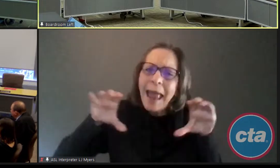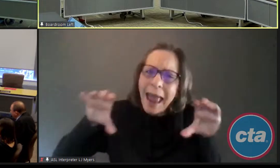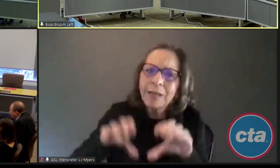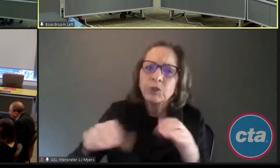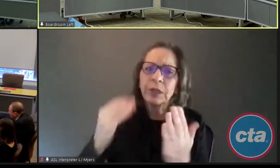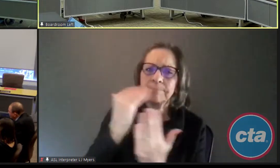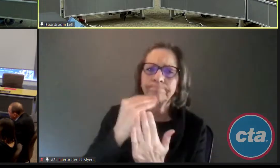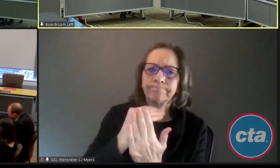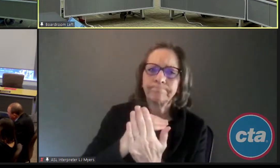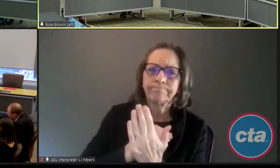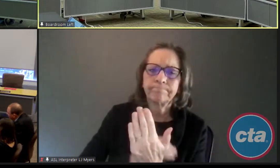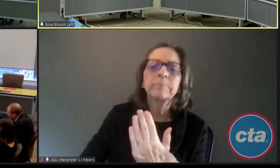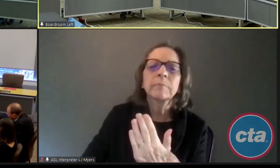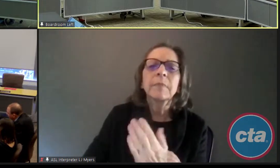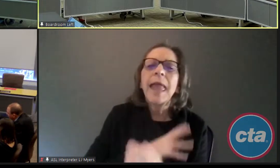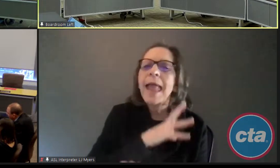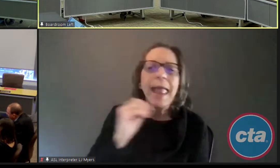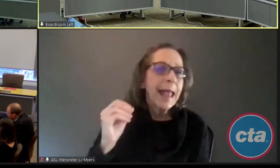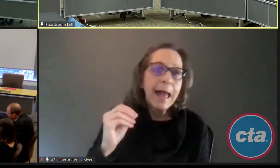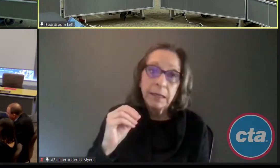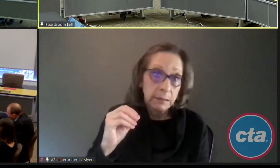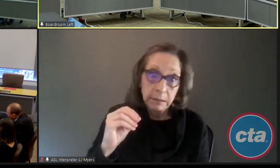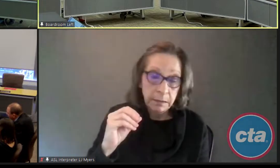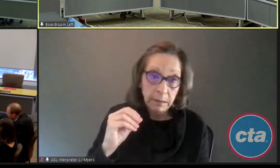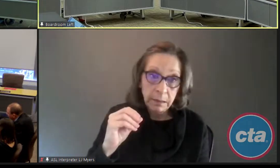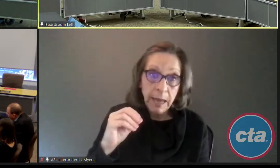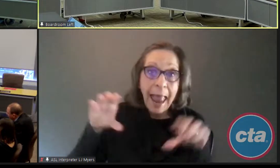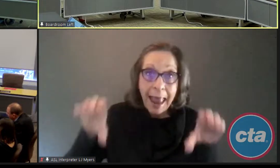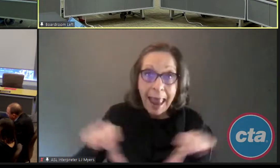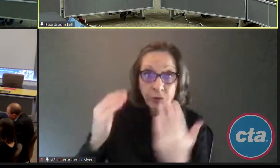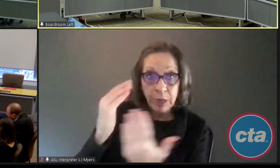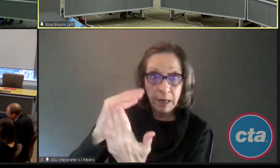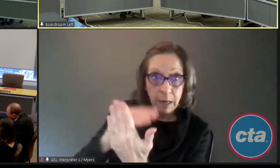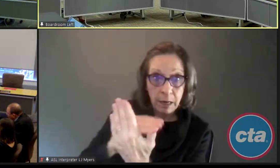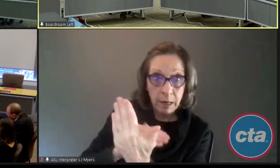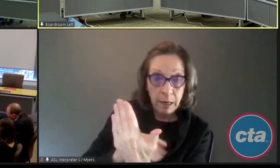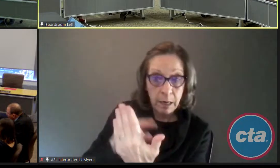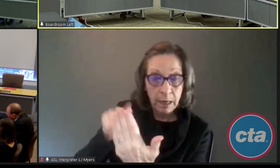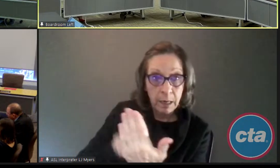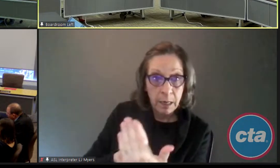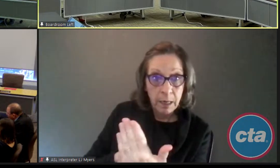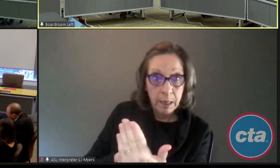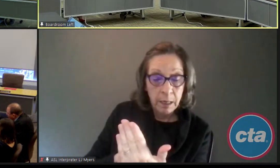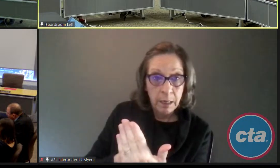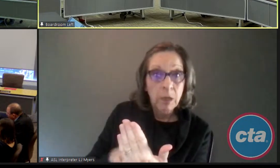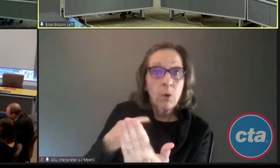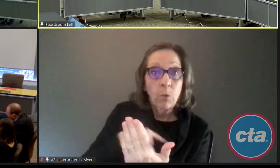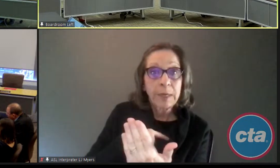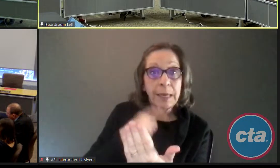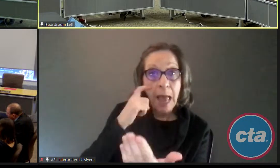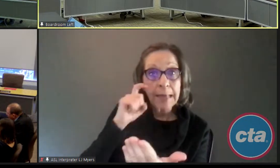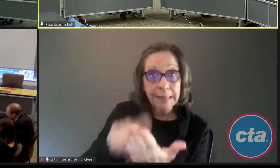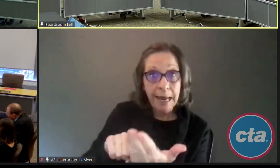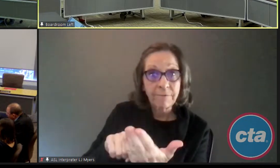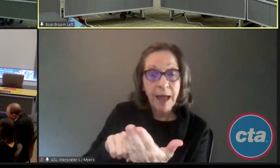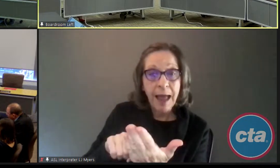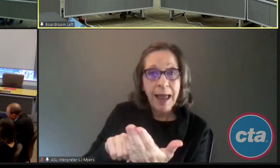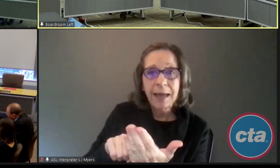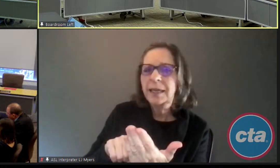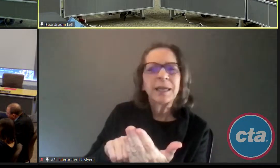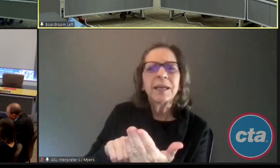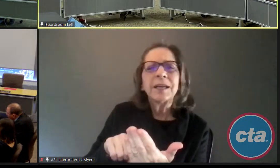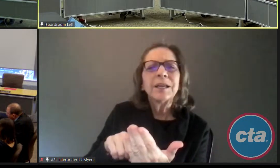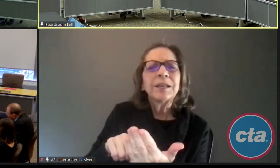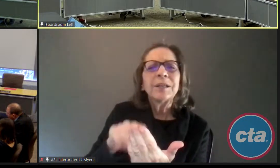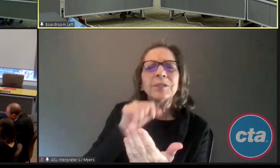say that let's not get the action items that we identify. Let's not bog that